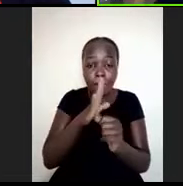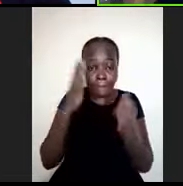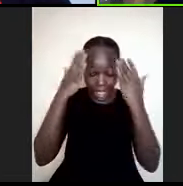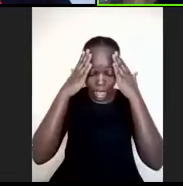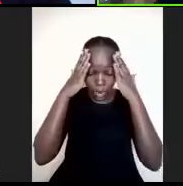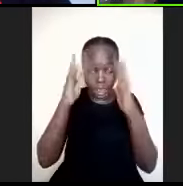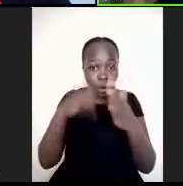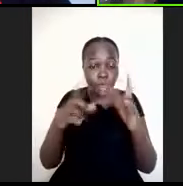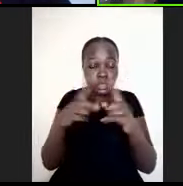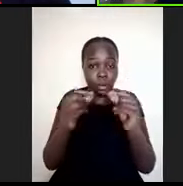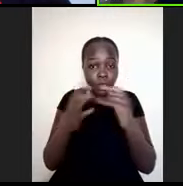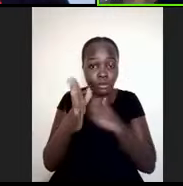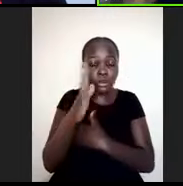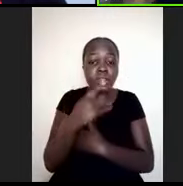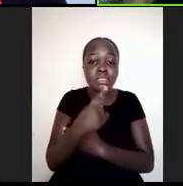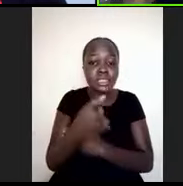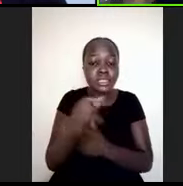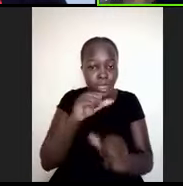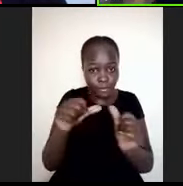says about this community.